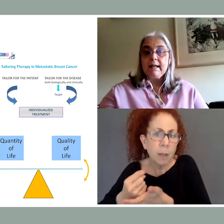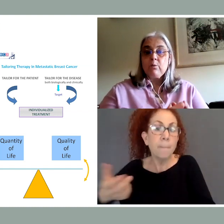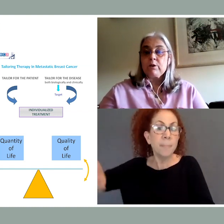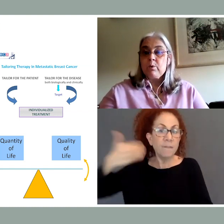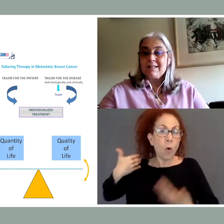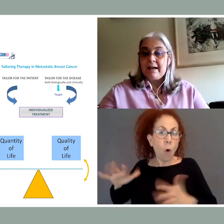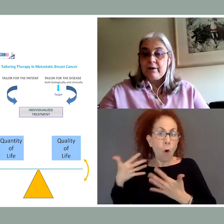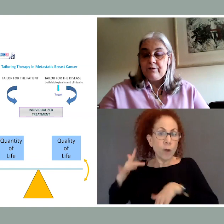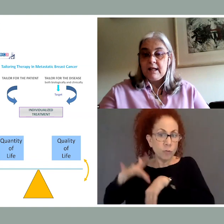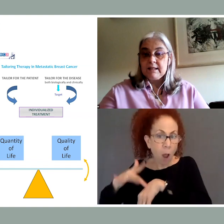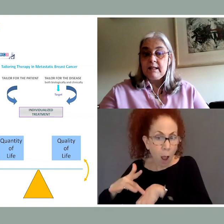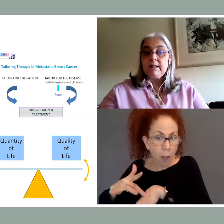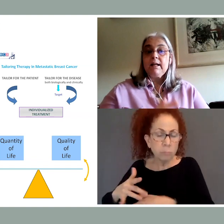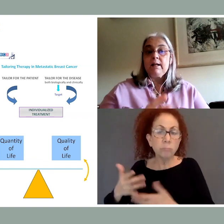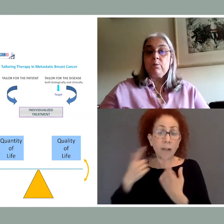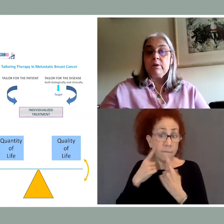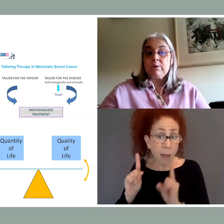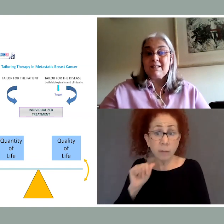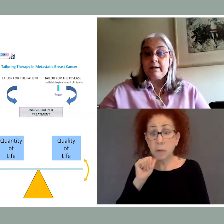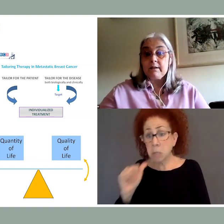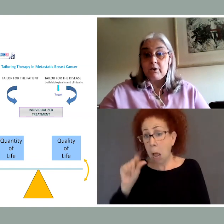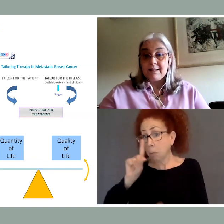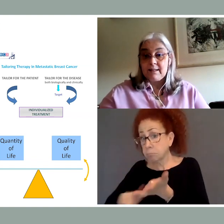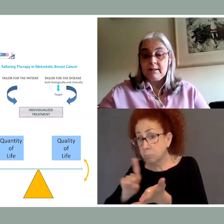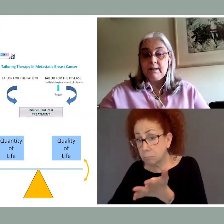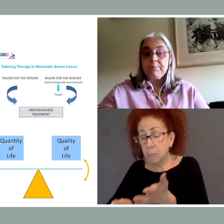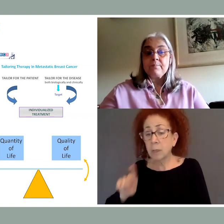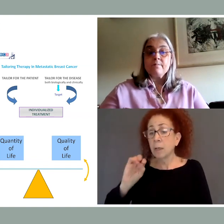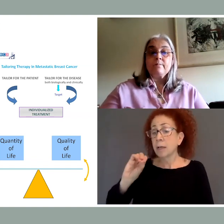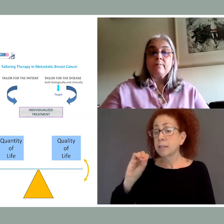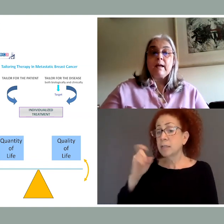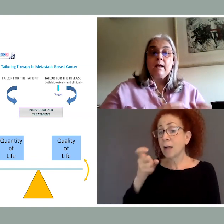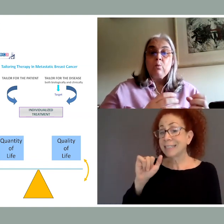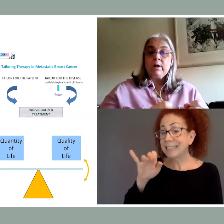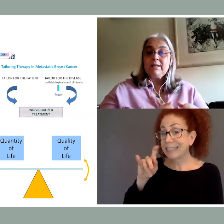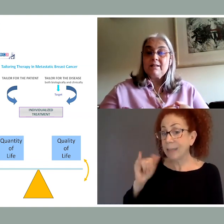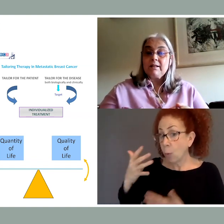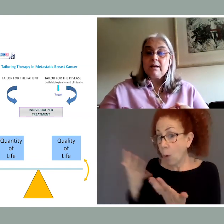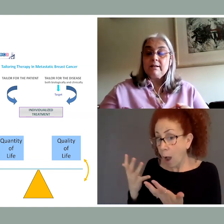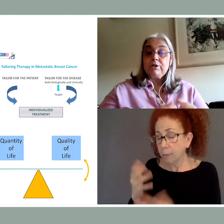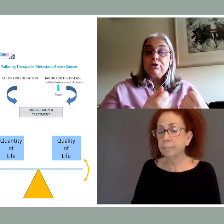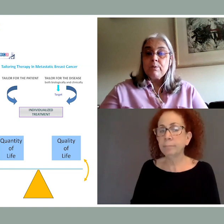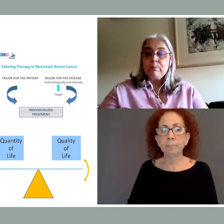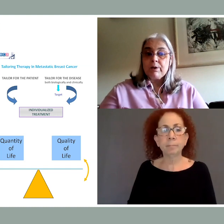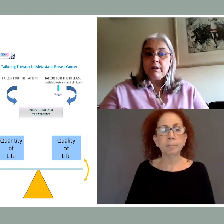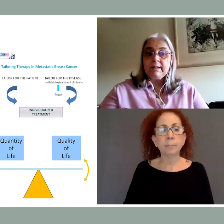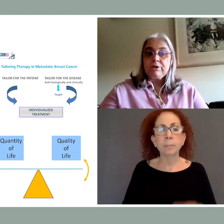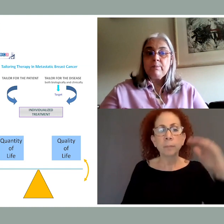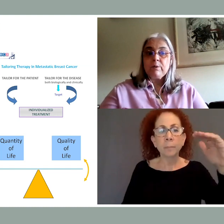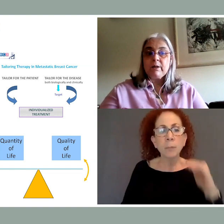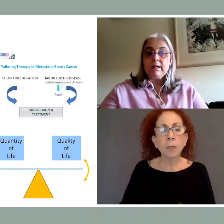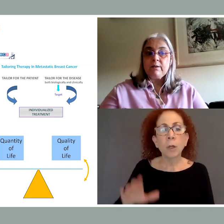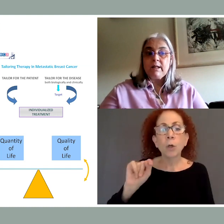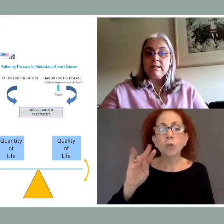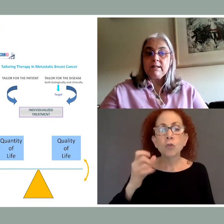before, what was their efficacy, and what was their toxicity? What is the tumor burden?